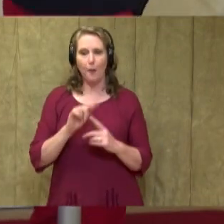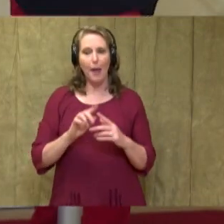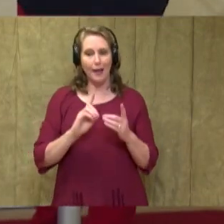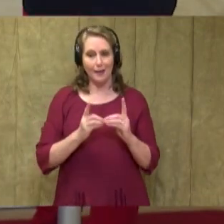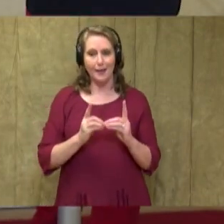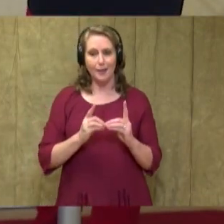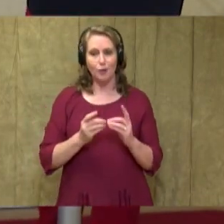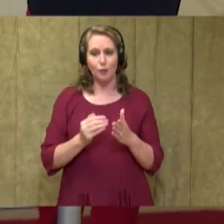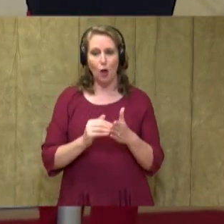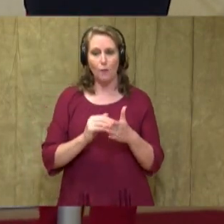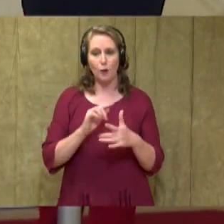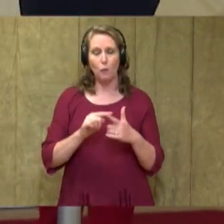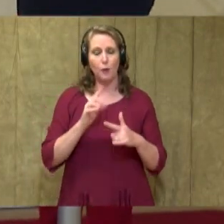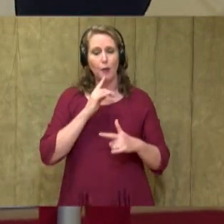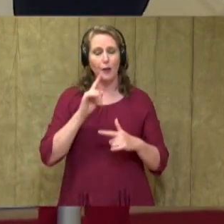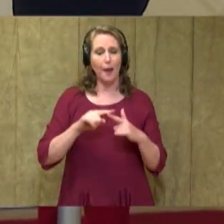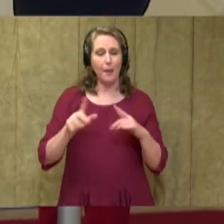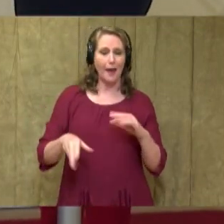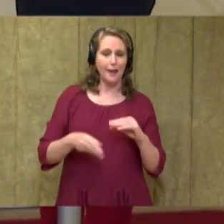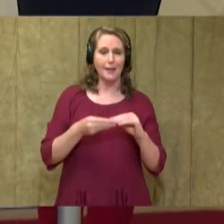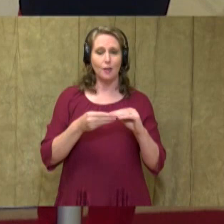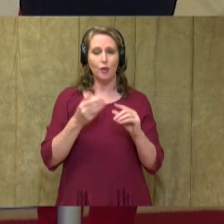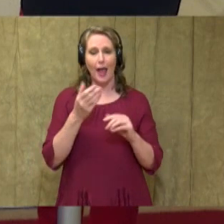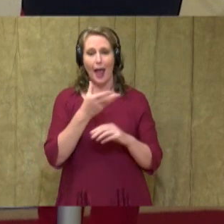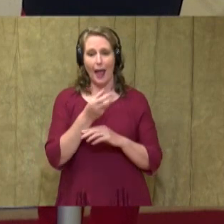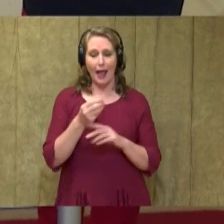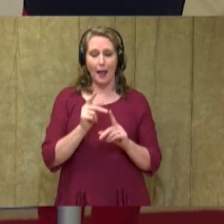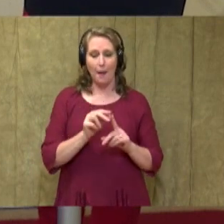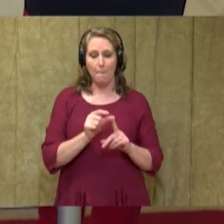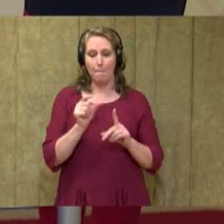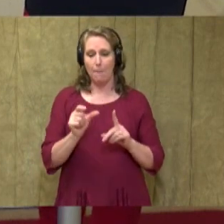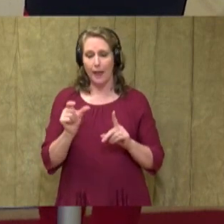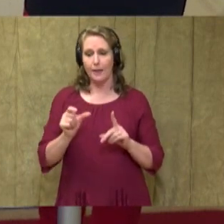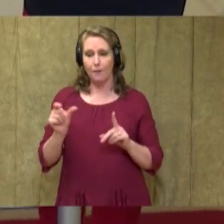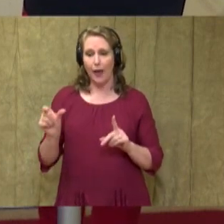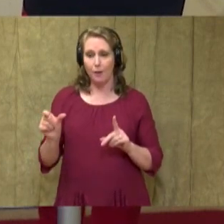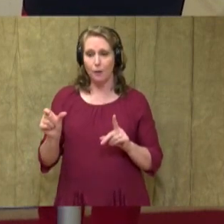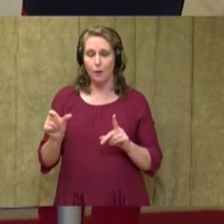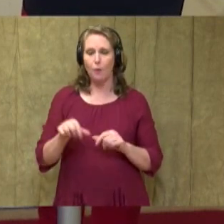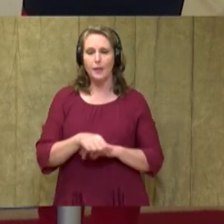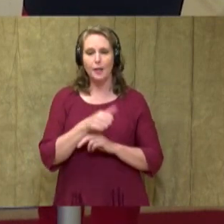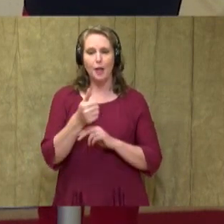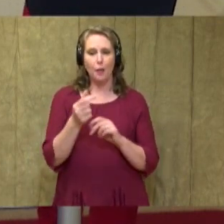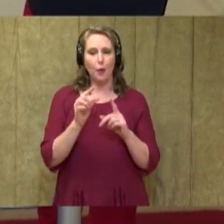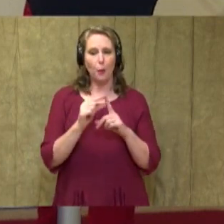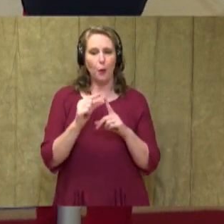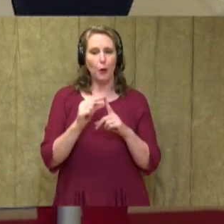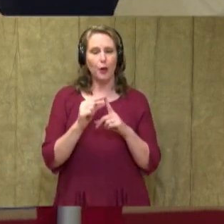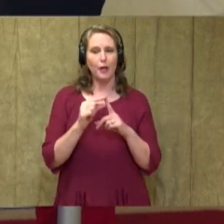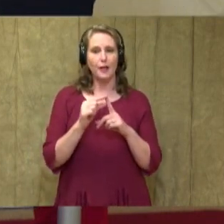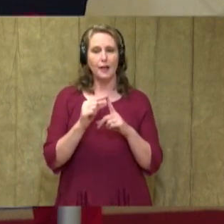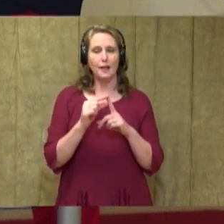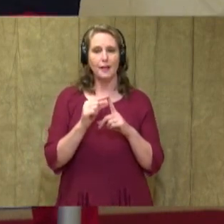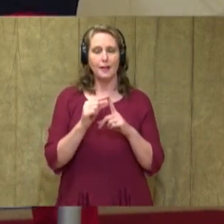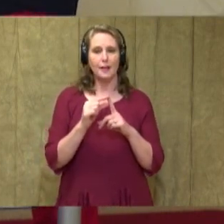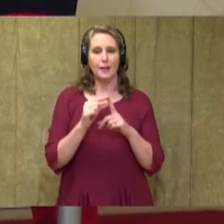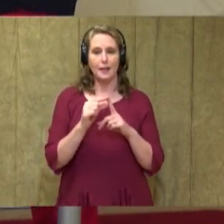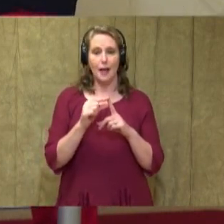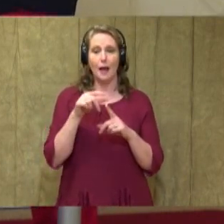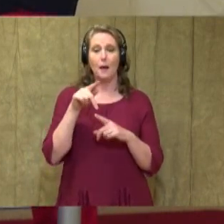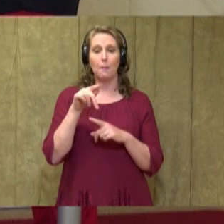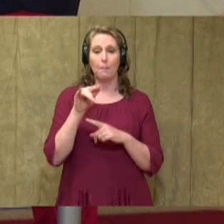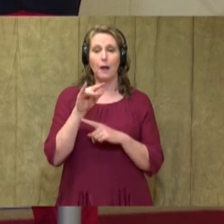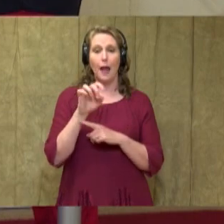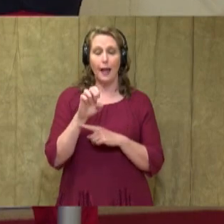we're doing addition and with place value. What was another one of those important words? Place value was